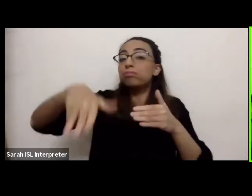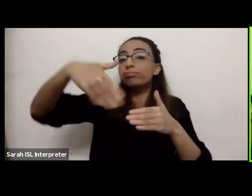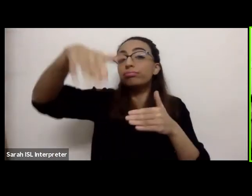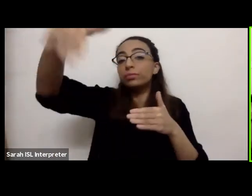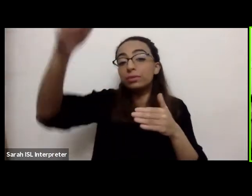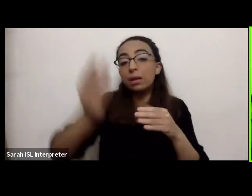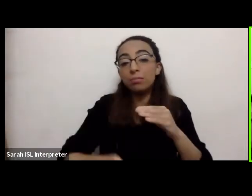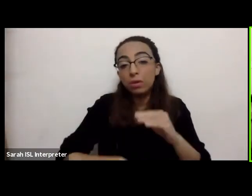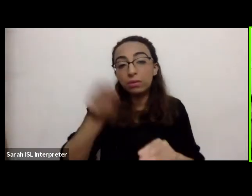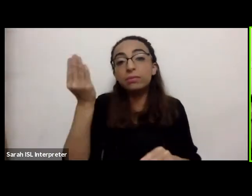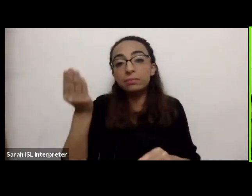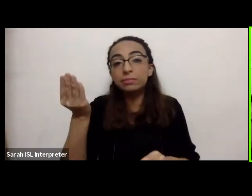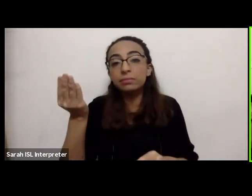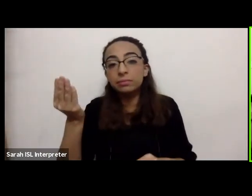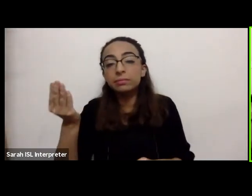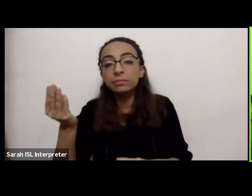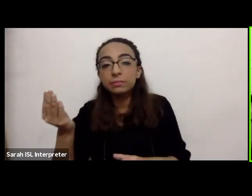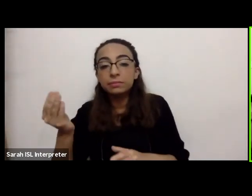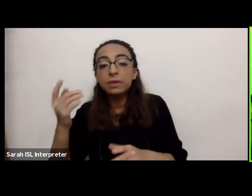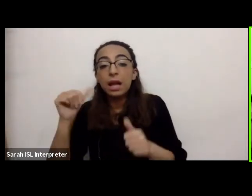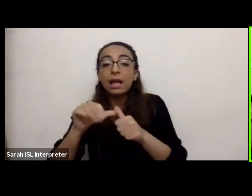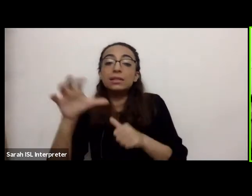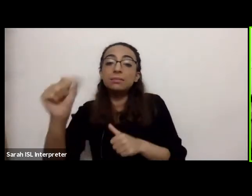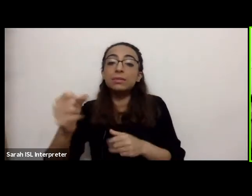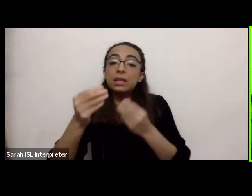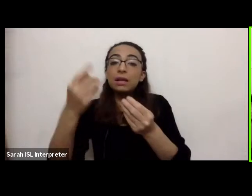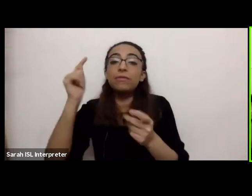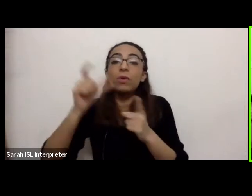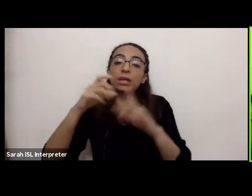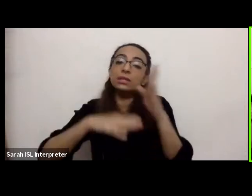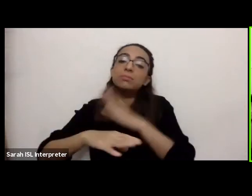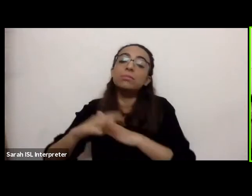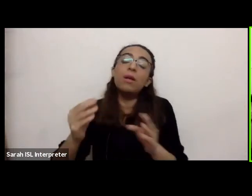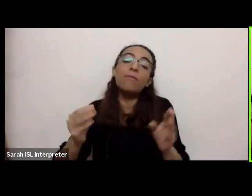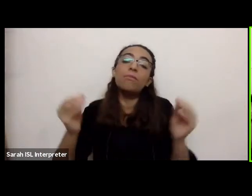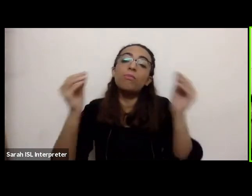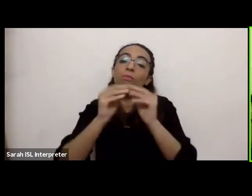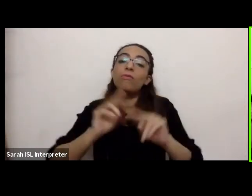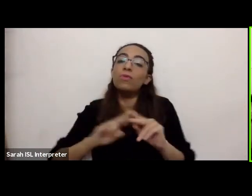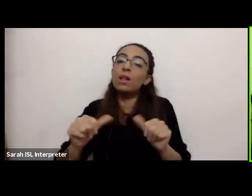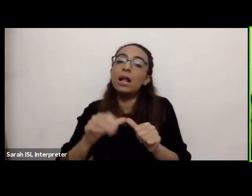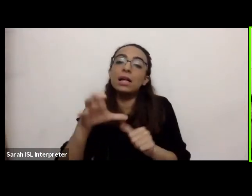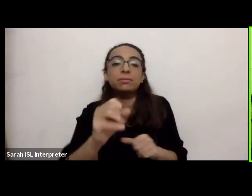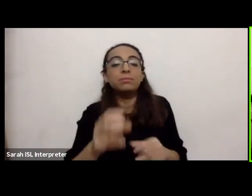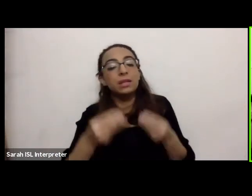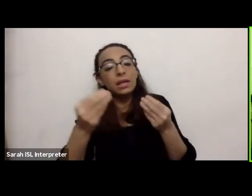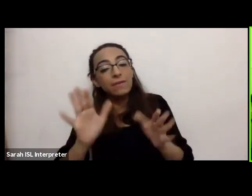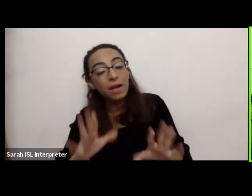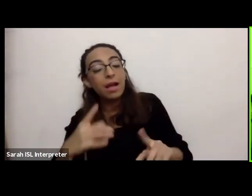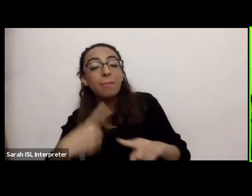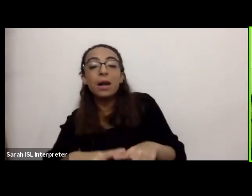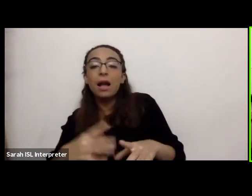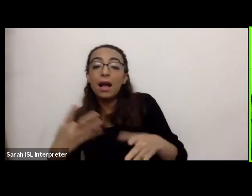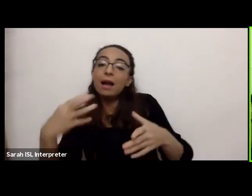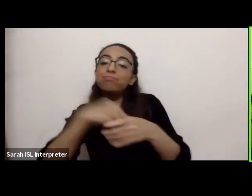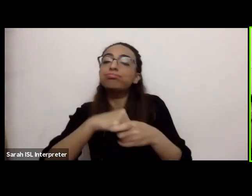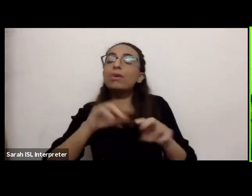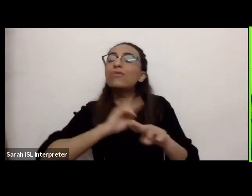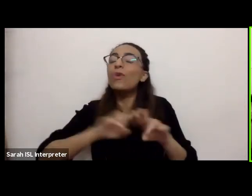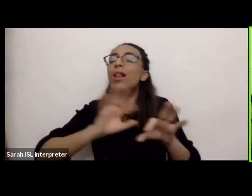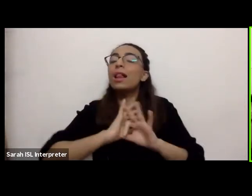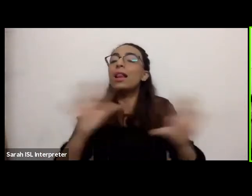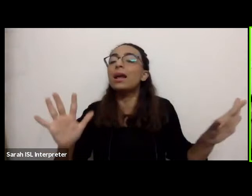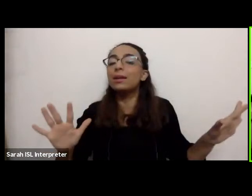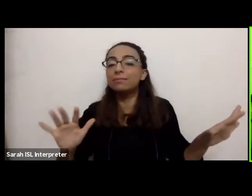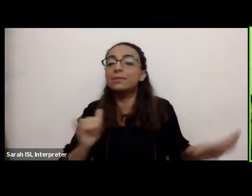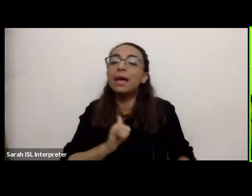do make it accessible to the disabled as well, I think exclusion would soon be history. This also